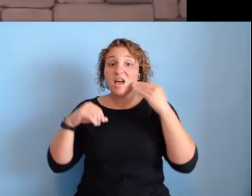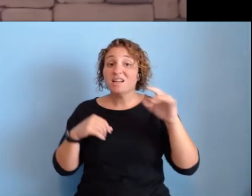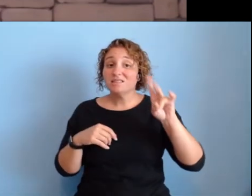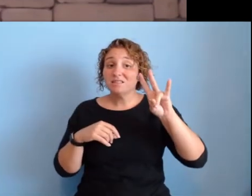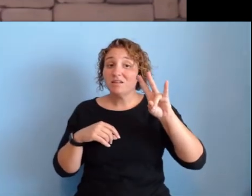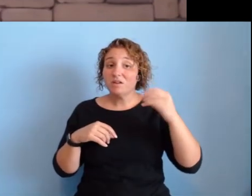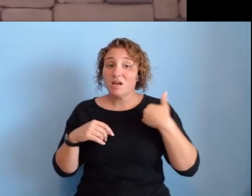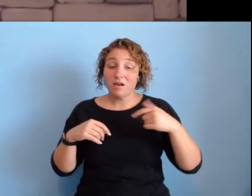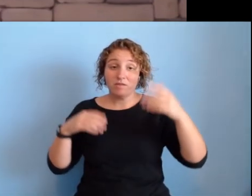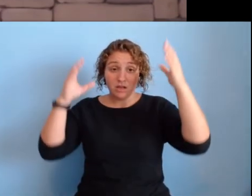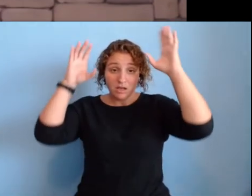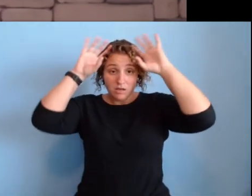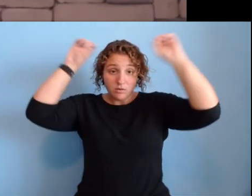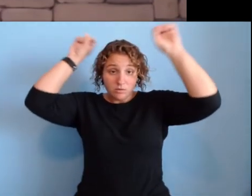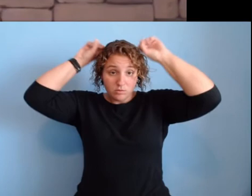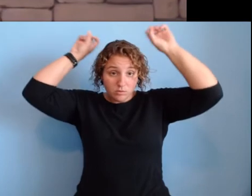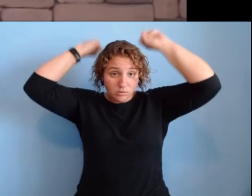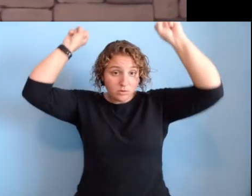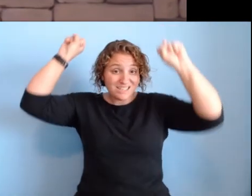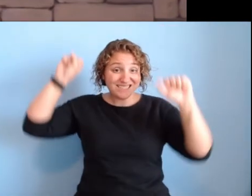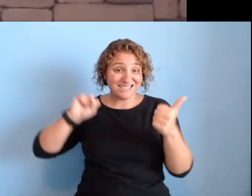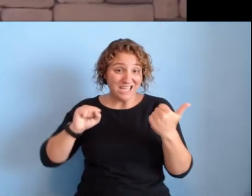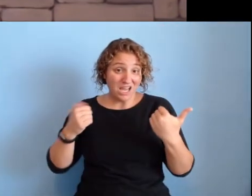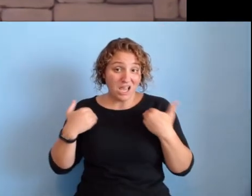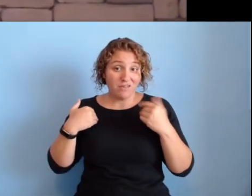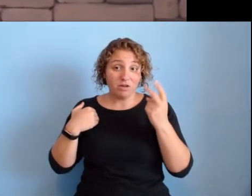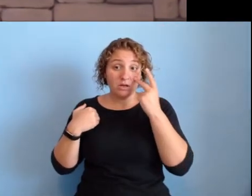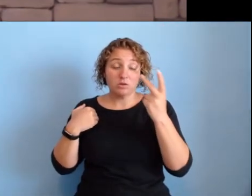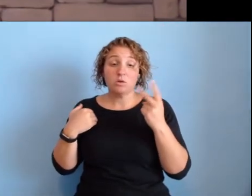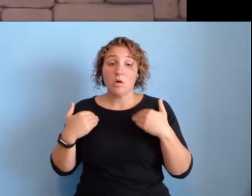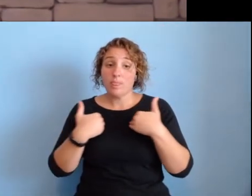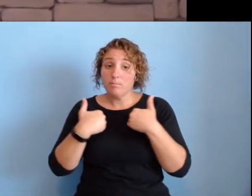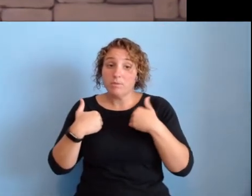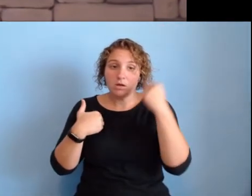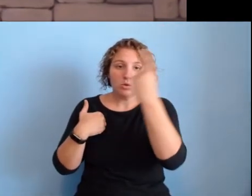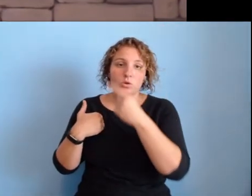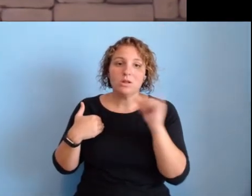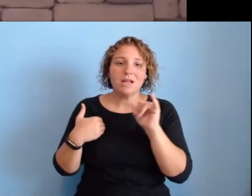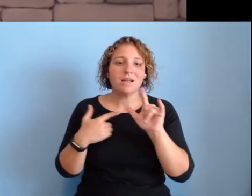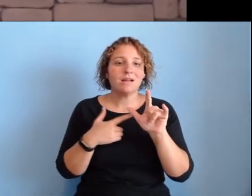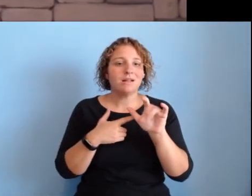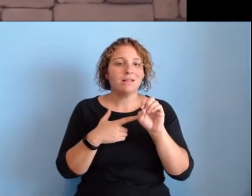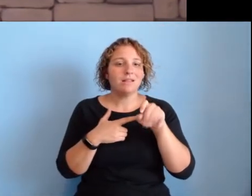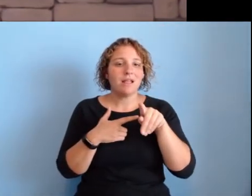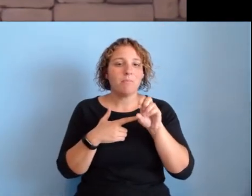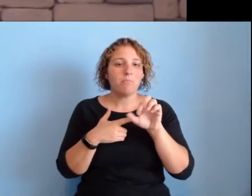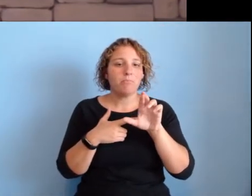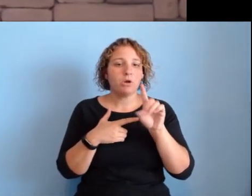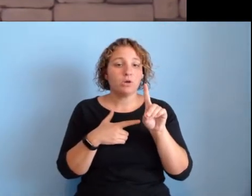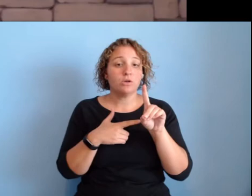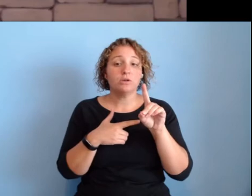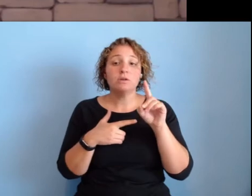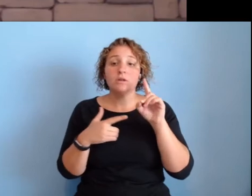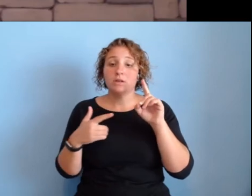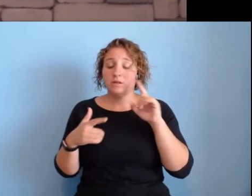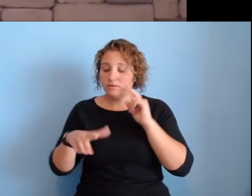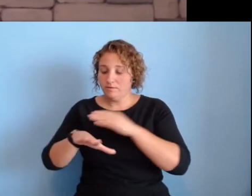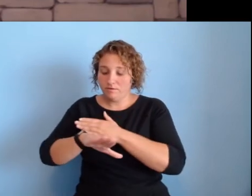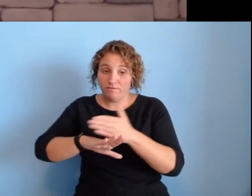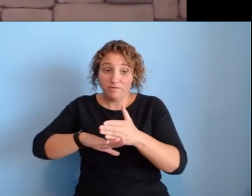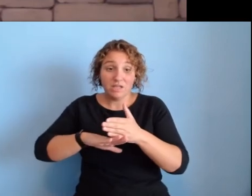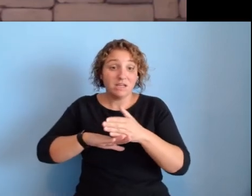blasphemy. And the beast, which I saw, was like unto a leopard, Grecian empire influence. His feet, like the feet of a bear, Medo-Persian